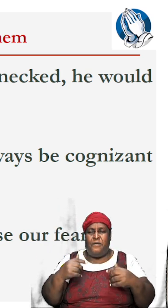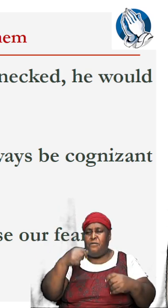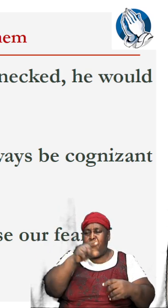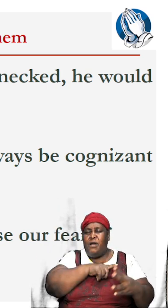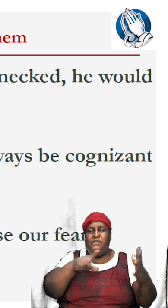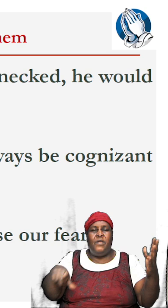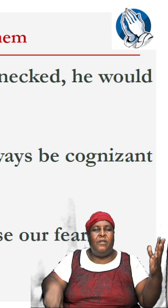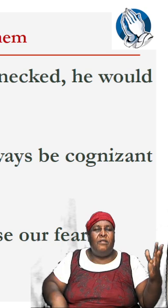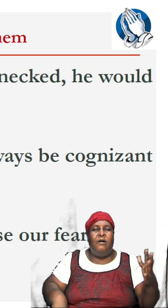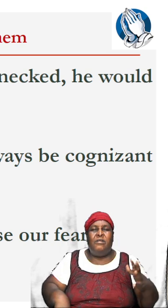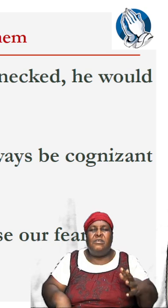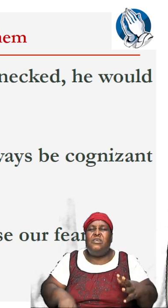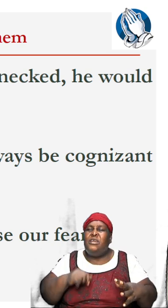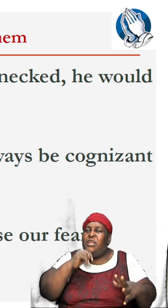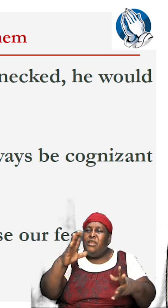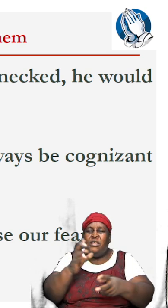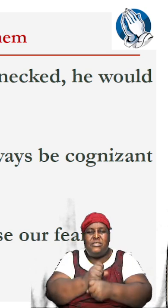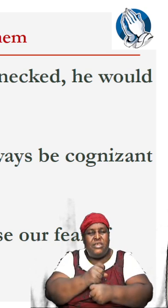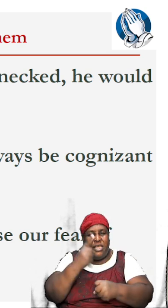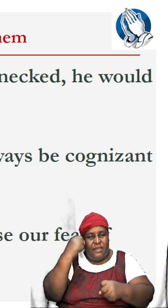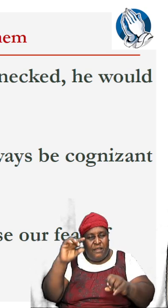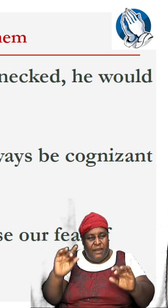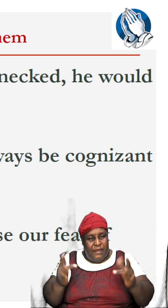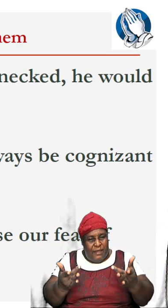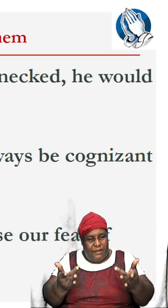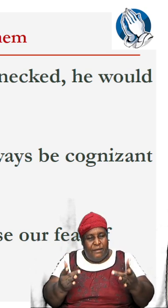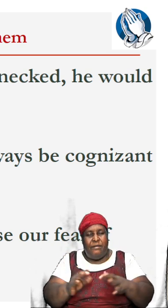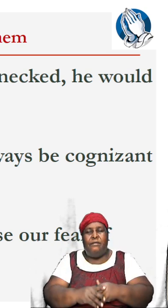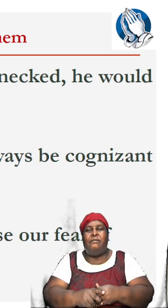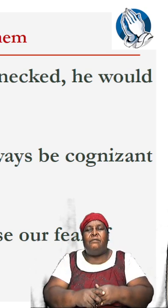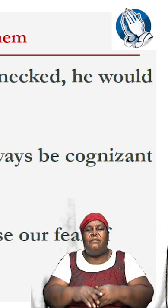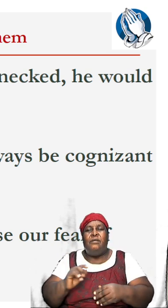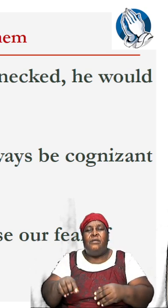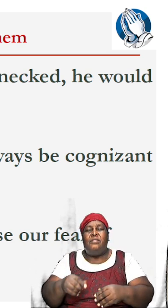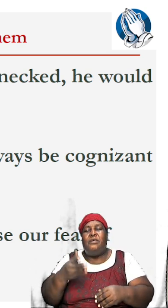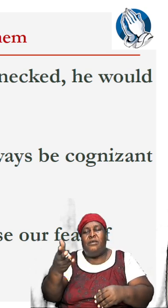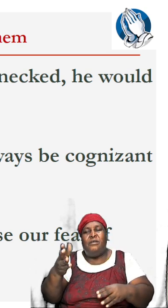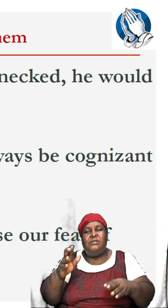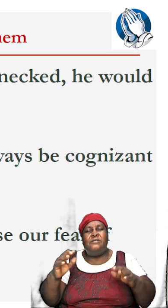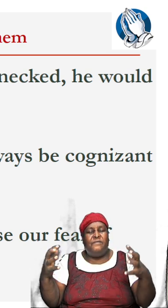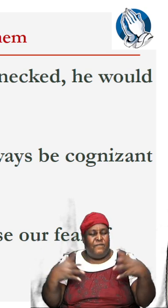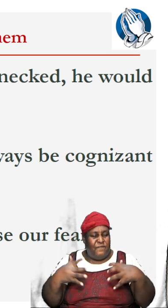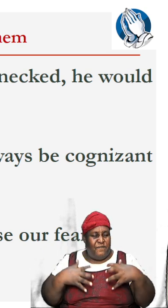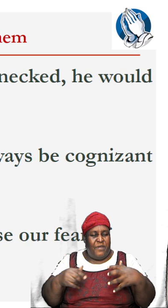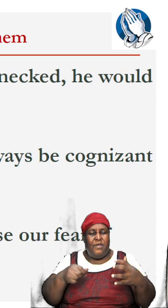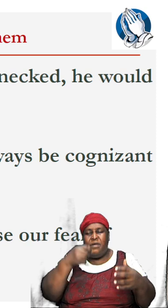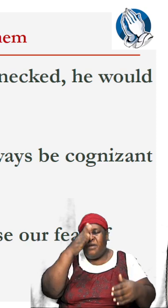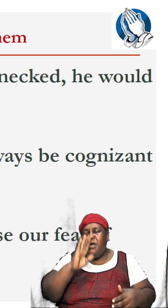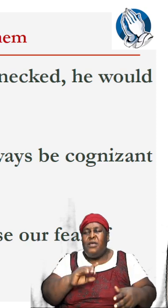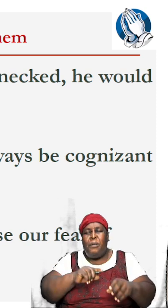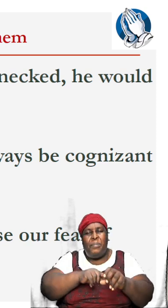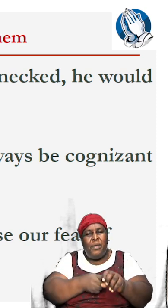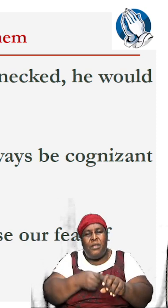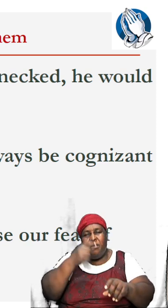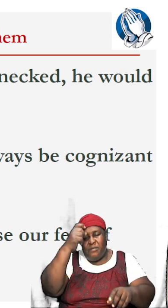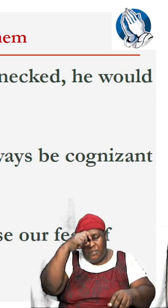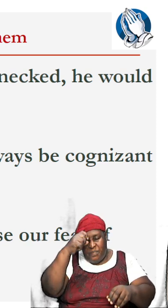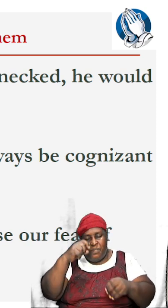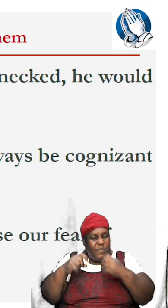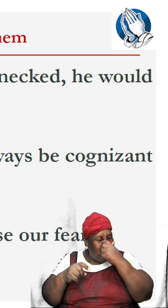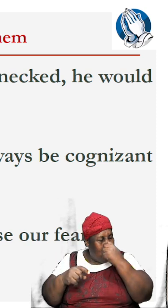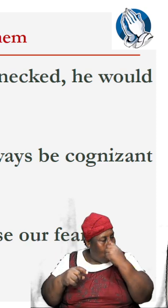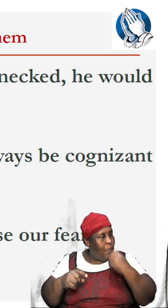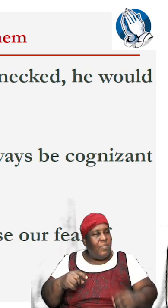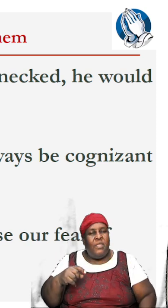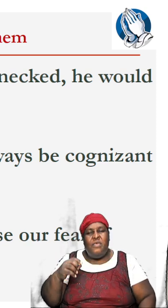Lord can never be taken for granted. Amen. Them that fear God is the beginning of wisdom. And fear in the scripture